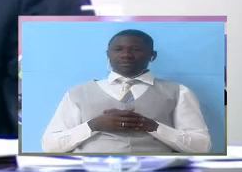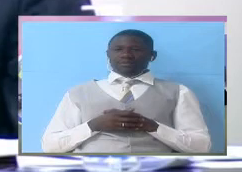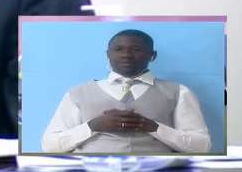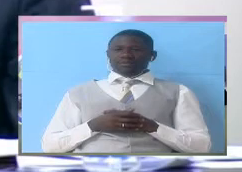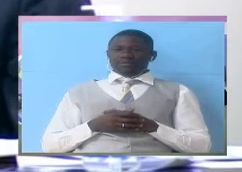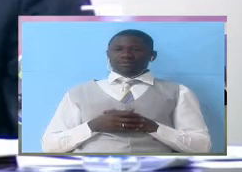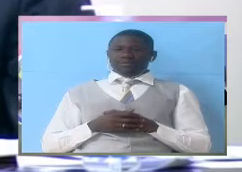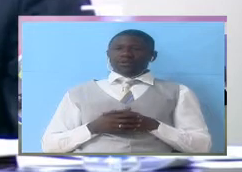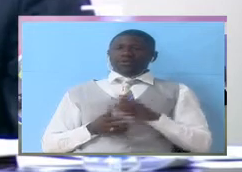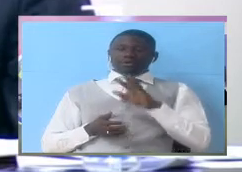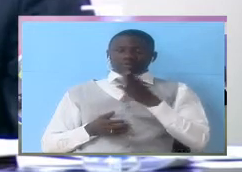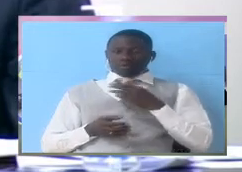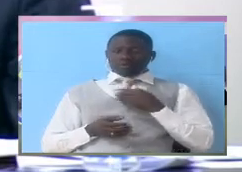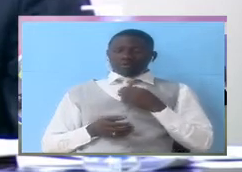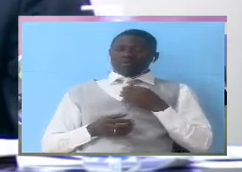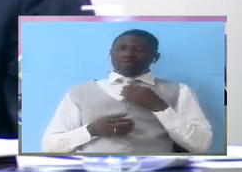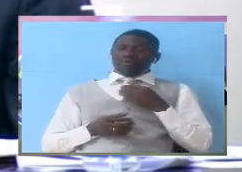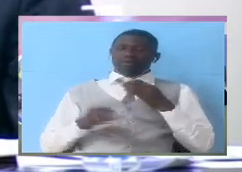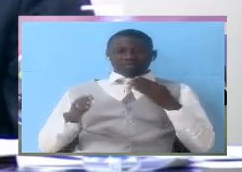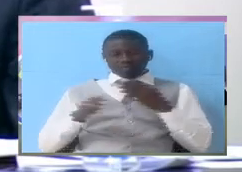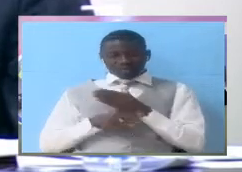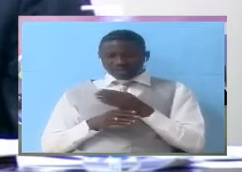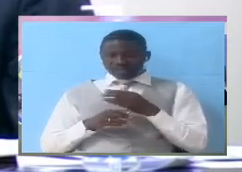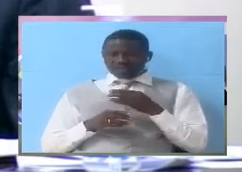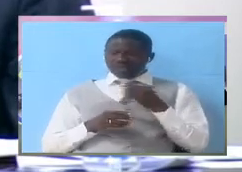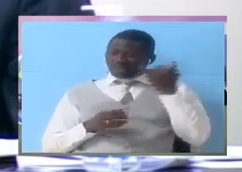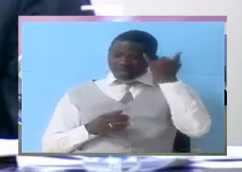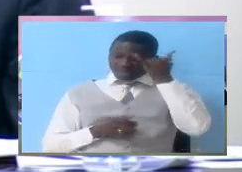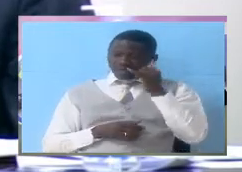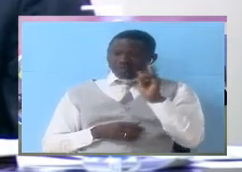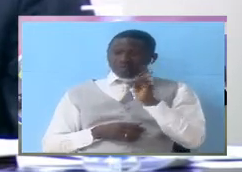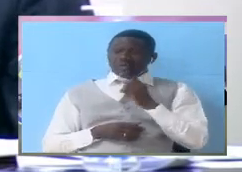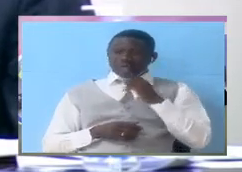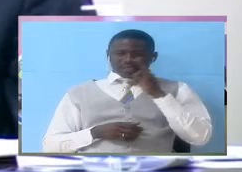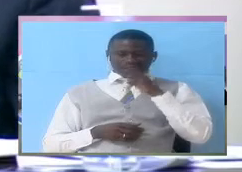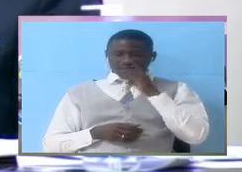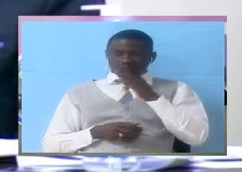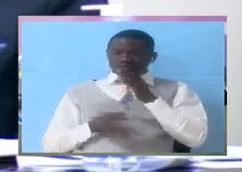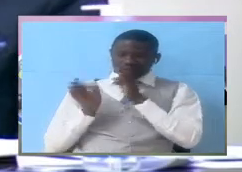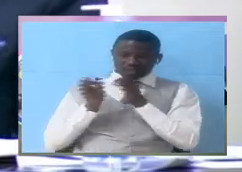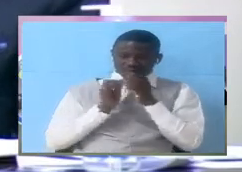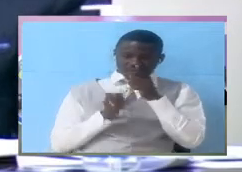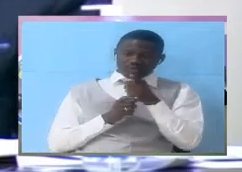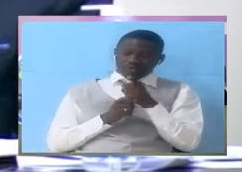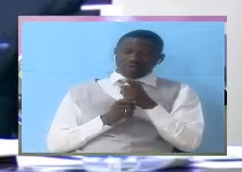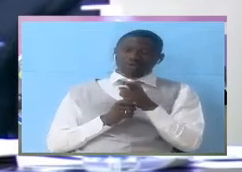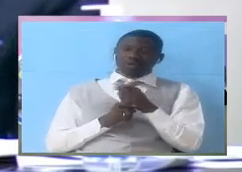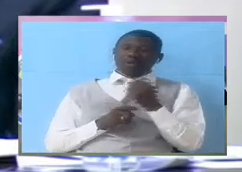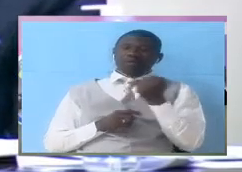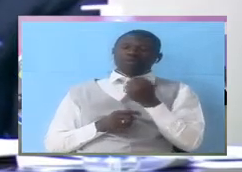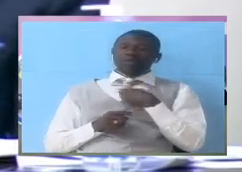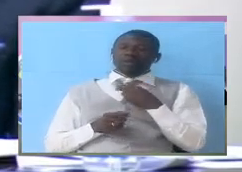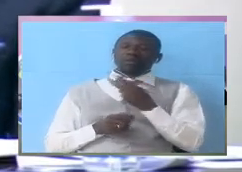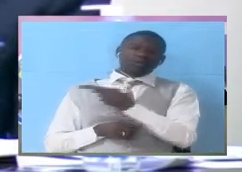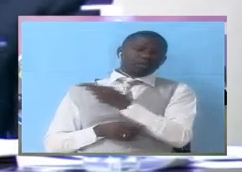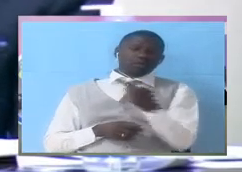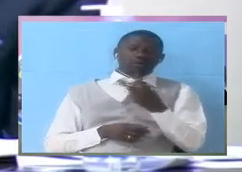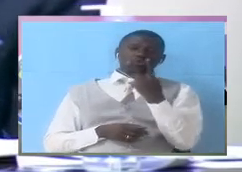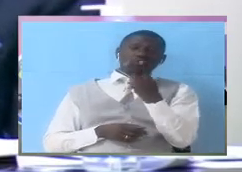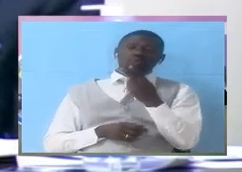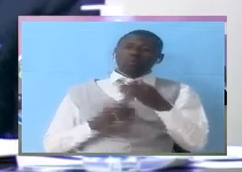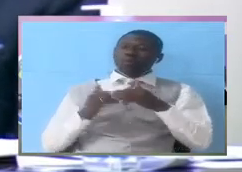the point. What I was trying to allude at is that the fact that they were the two most senior